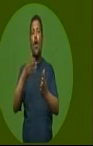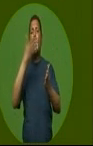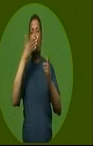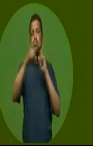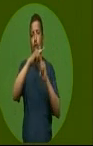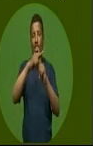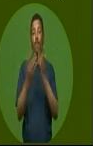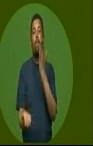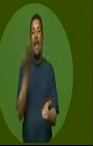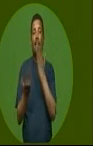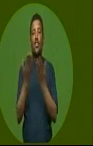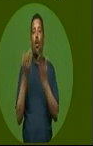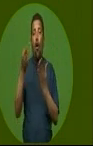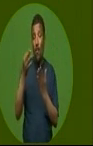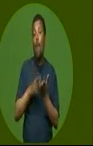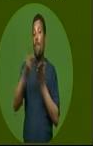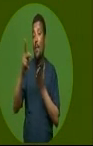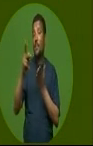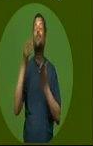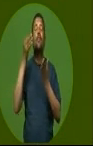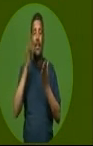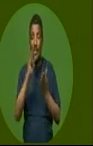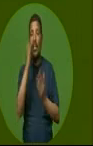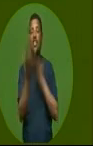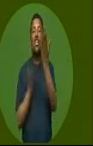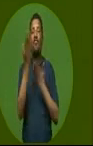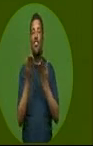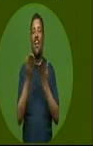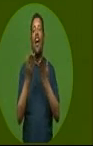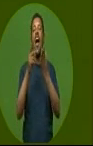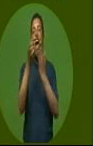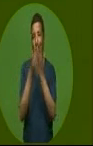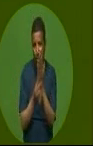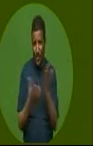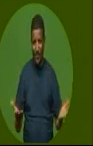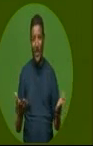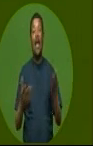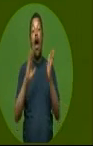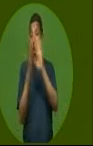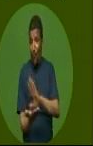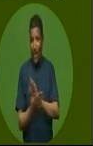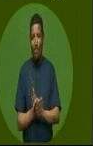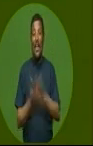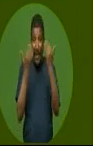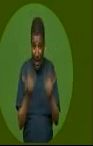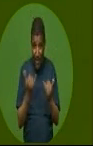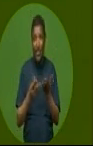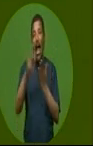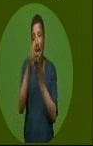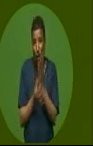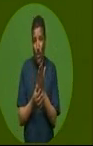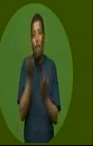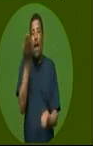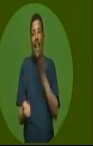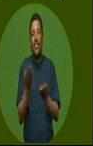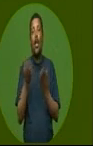positive balance of payment is the services account. However, the current account